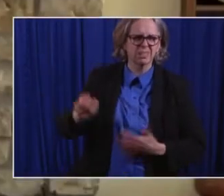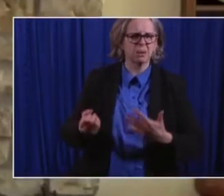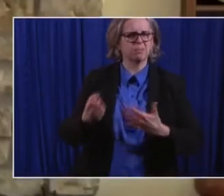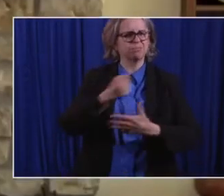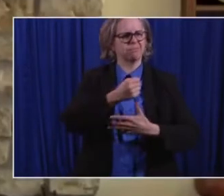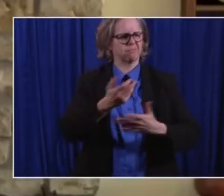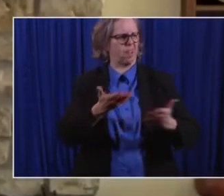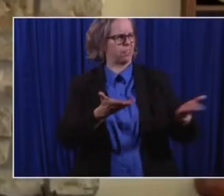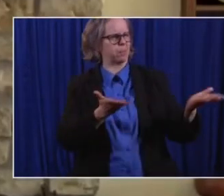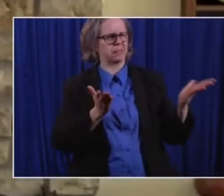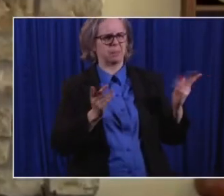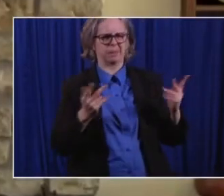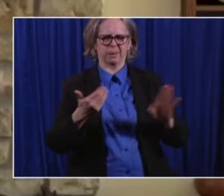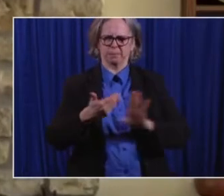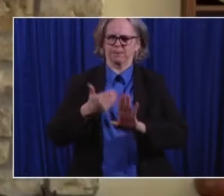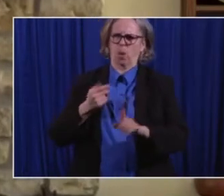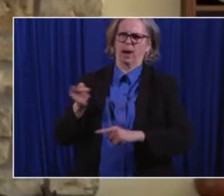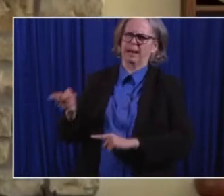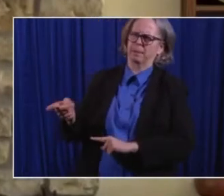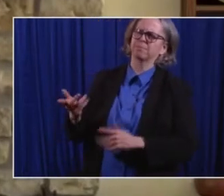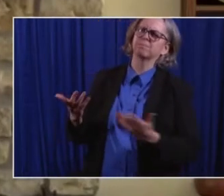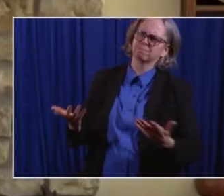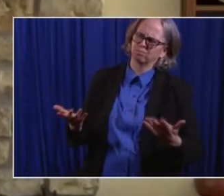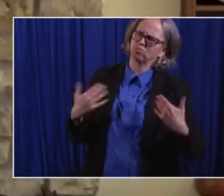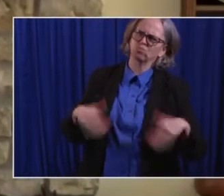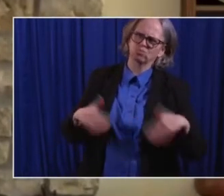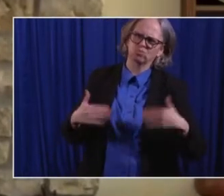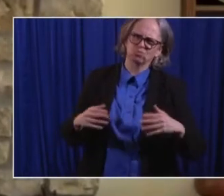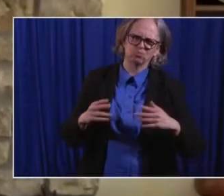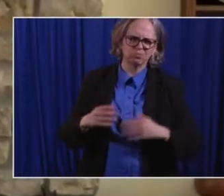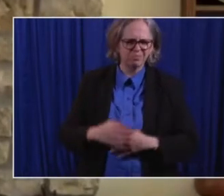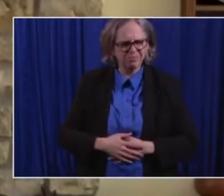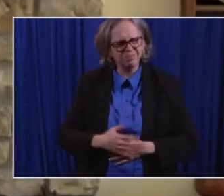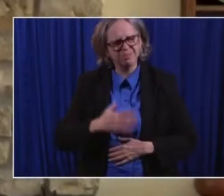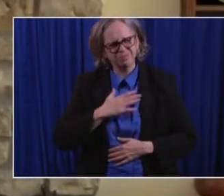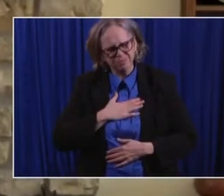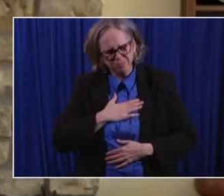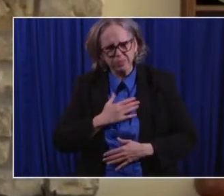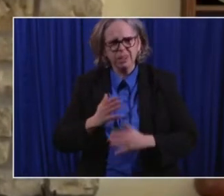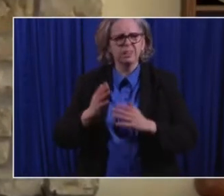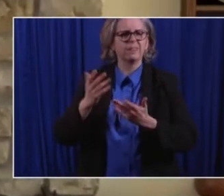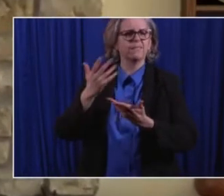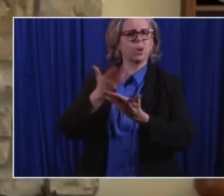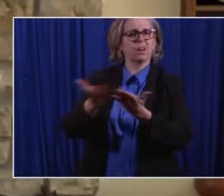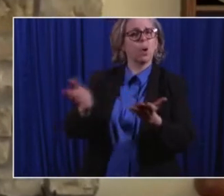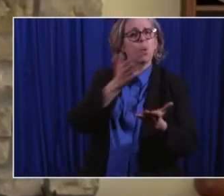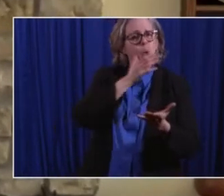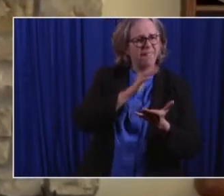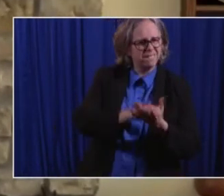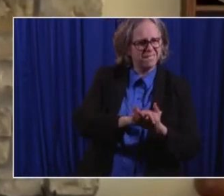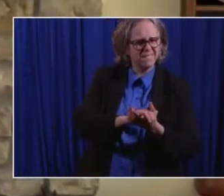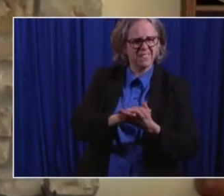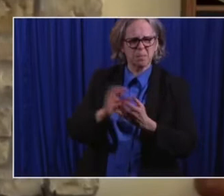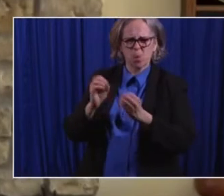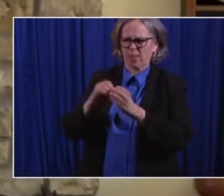and I extend our deepest condolences to Mr. McElroy's wife of over 50 years, his best